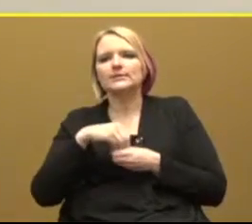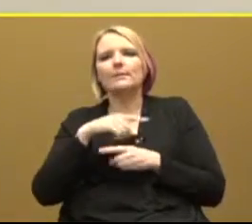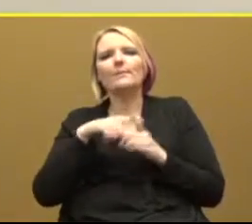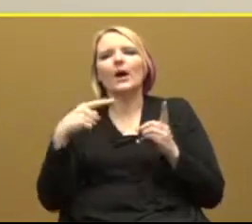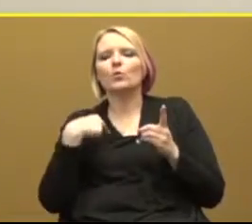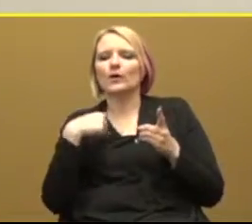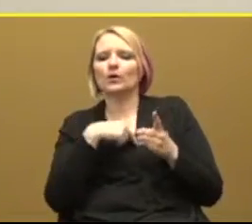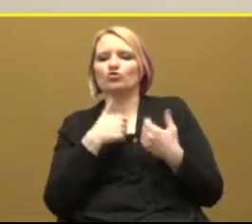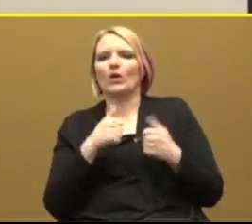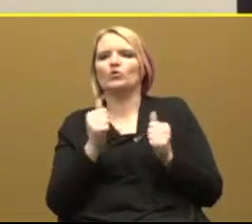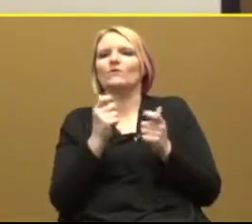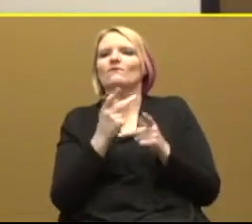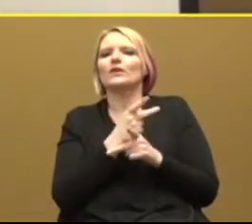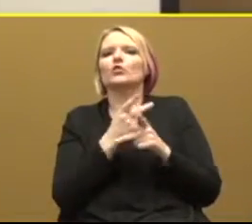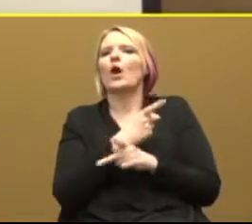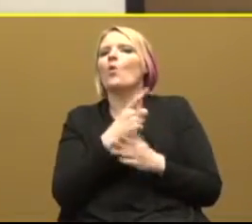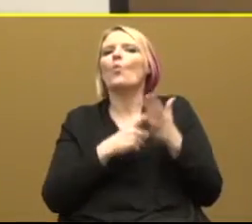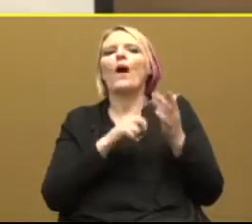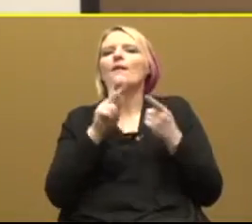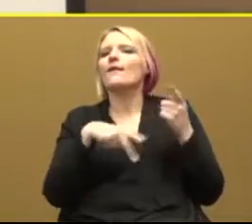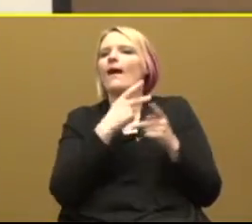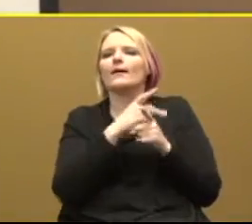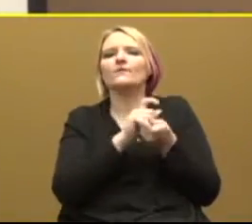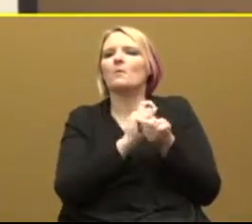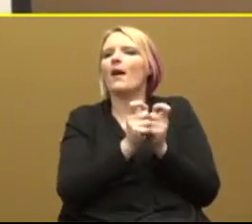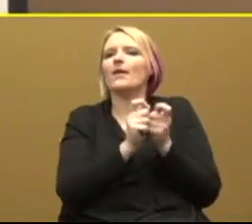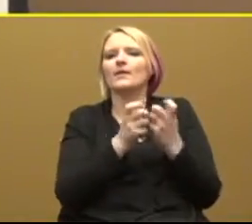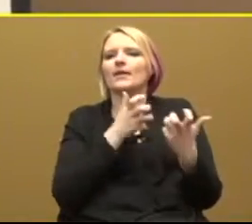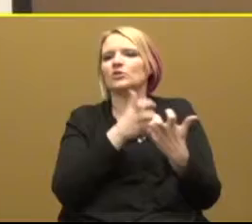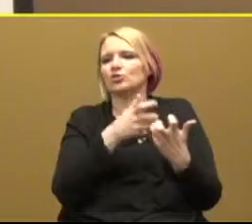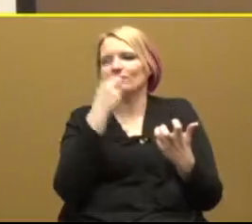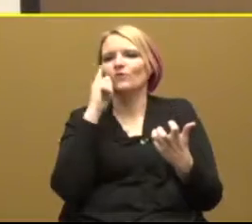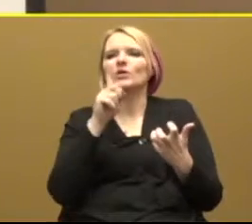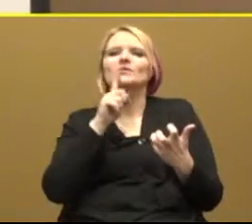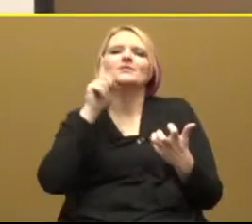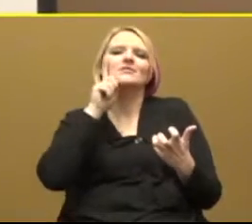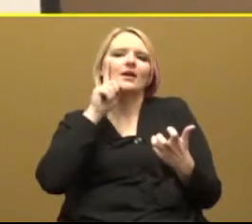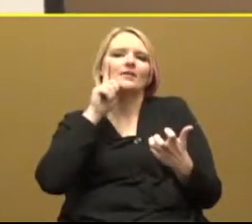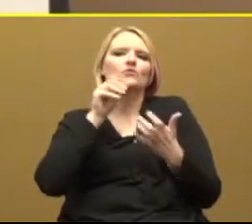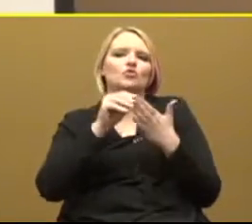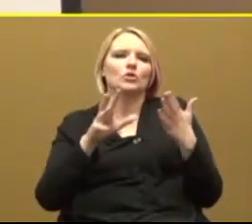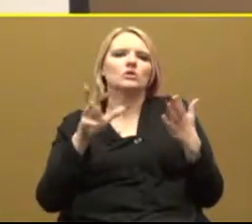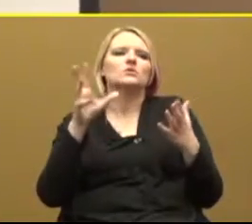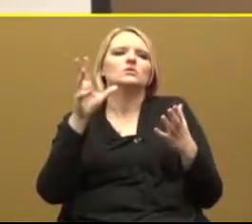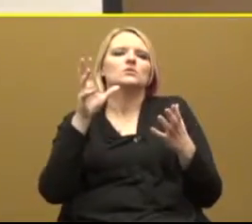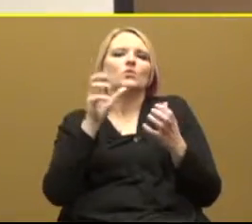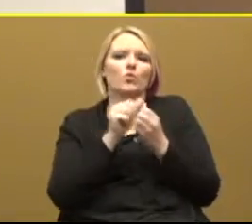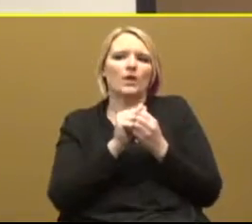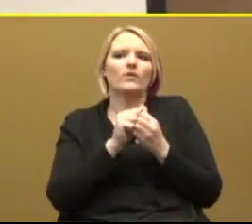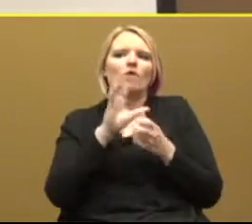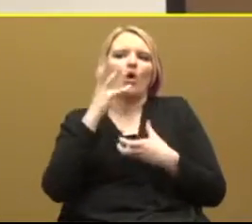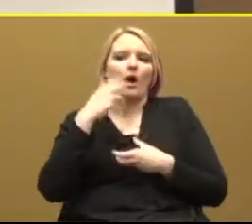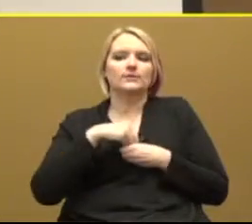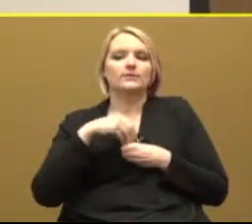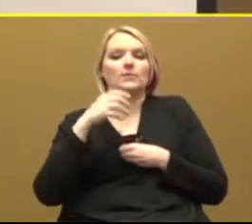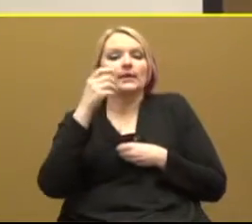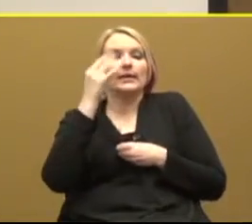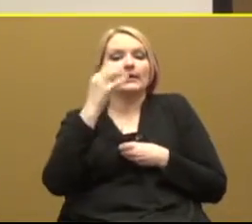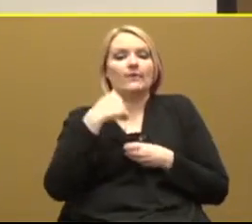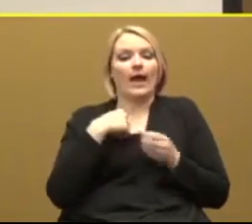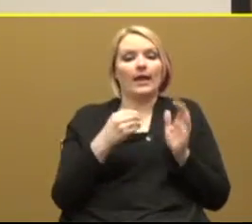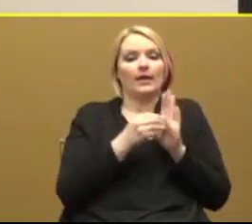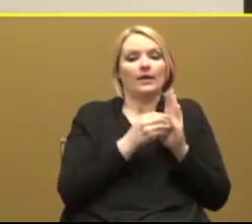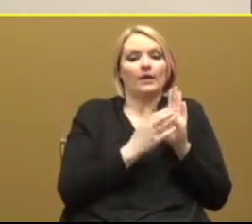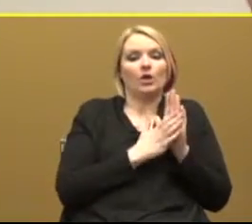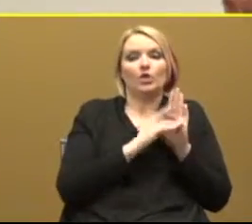what modifications may be required for deaf kids with autism. Can they understand if you put a